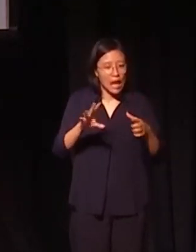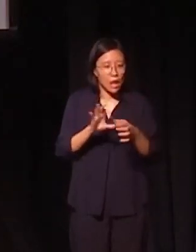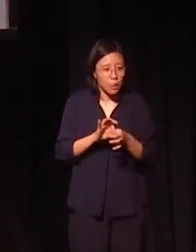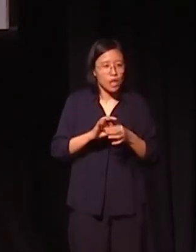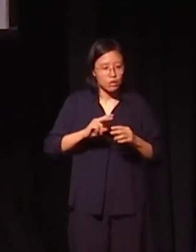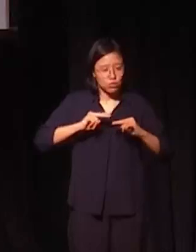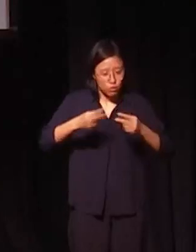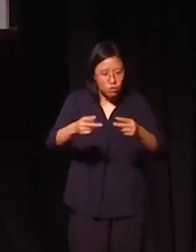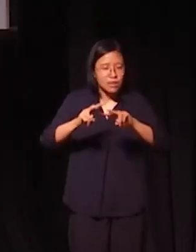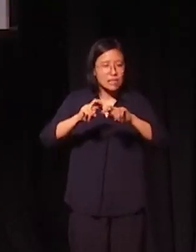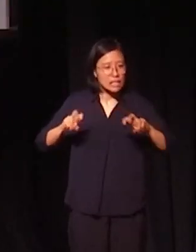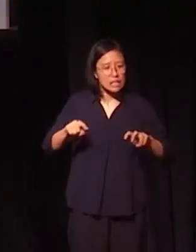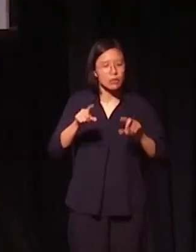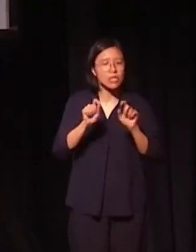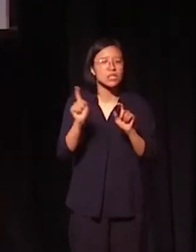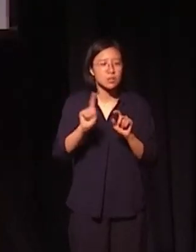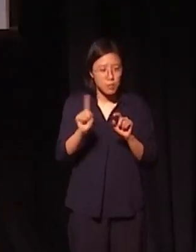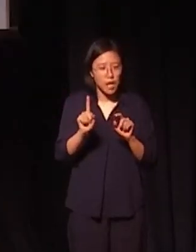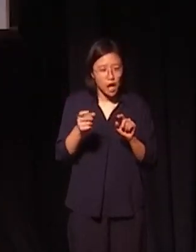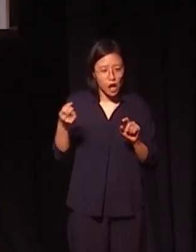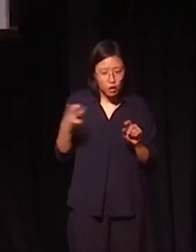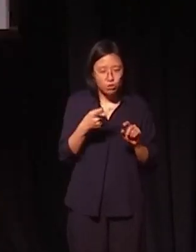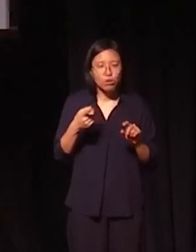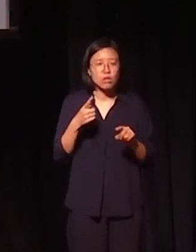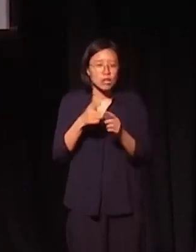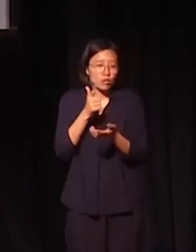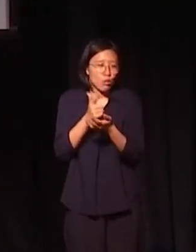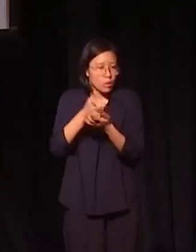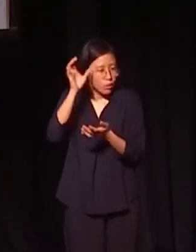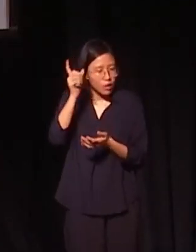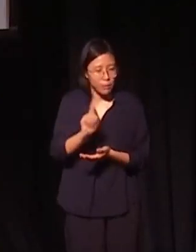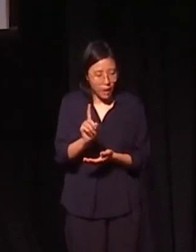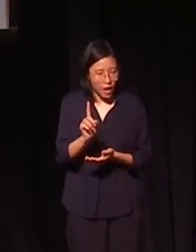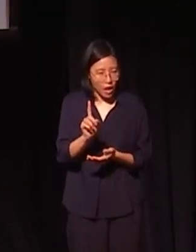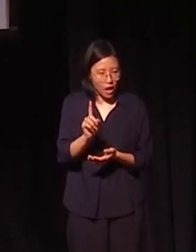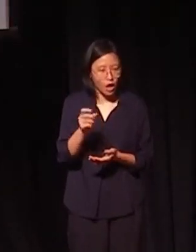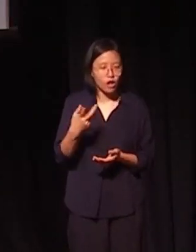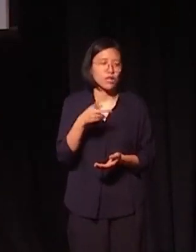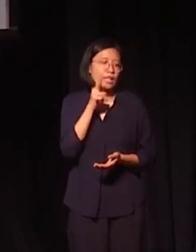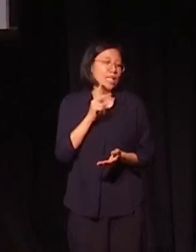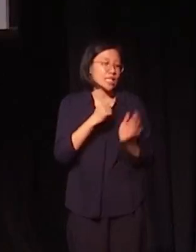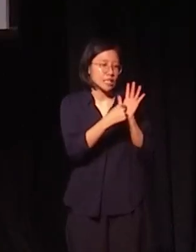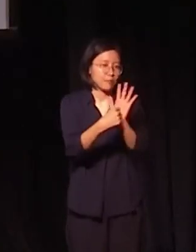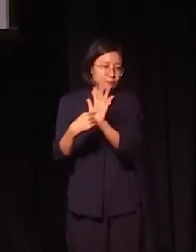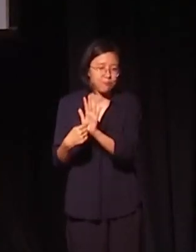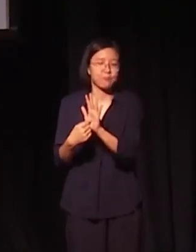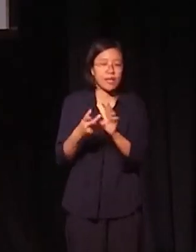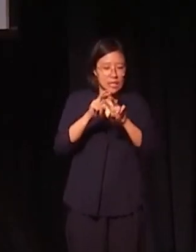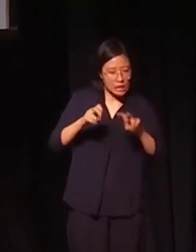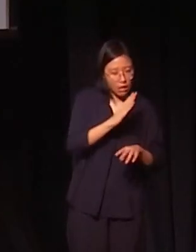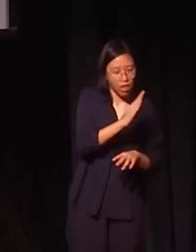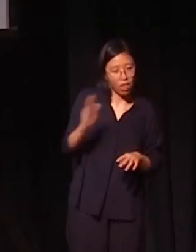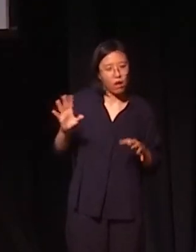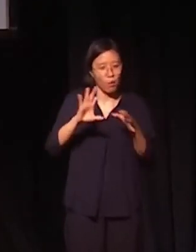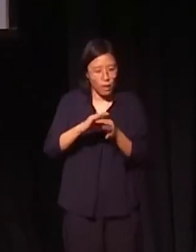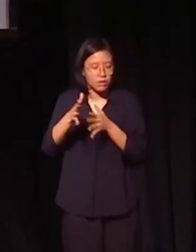and then I'll frame the field with some key threshold concepts, and then I'll give some examples from different research in sign language